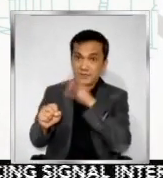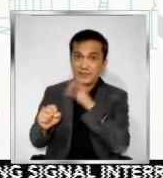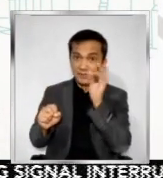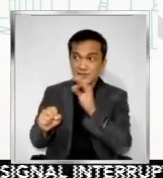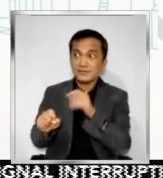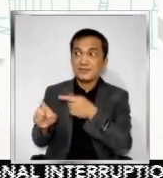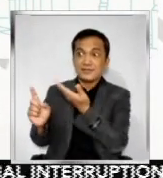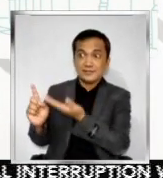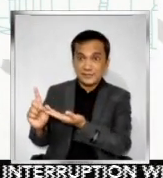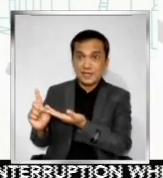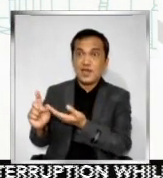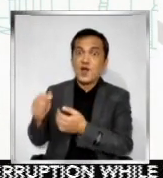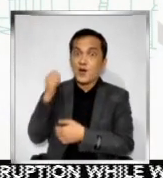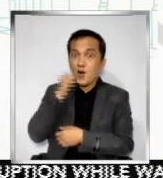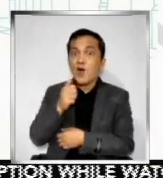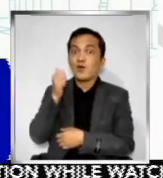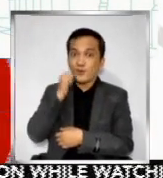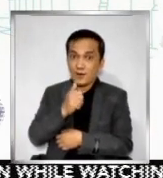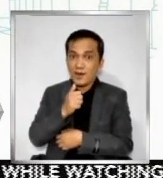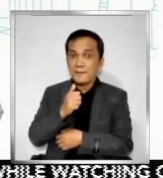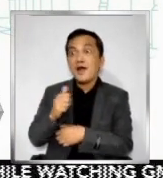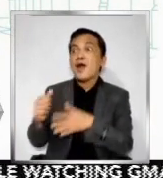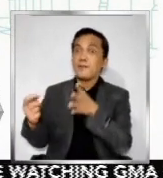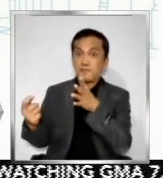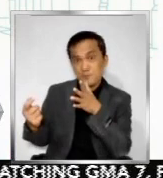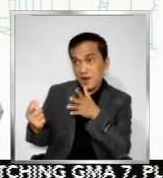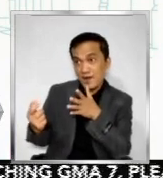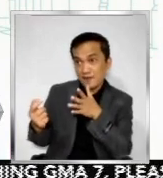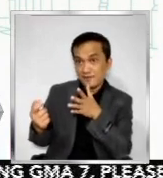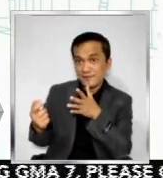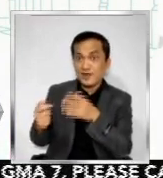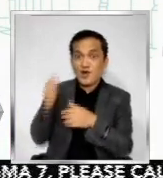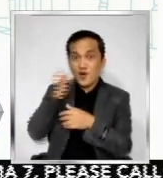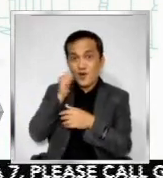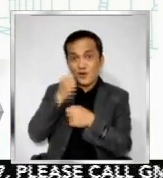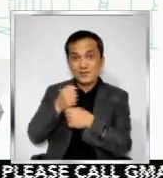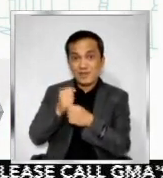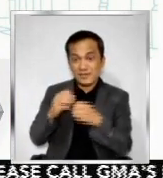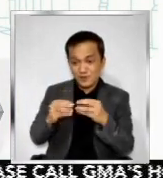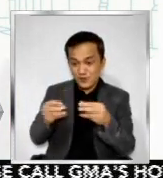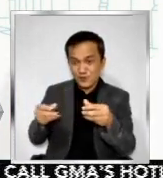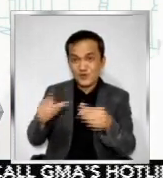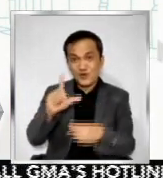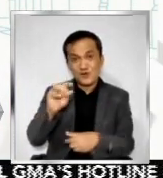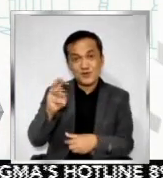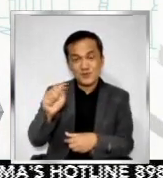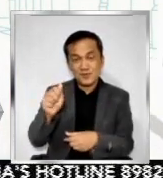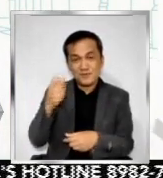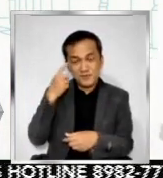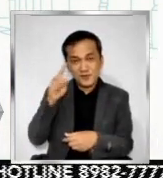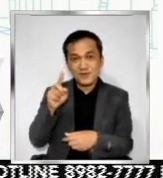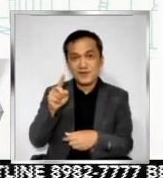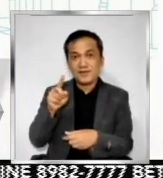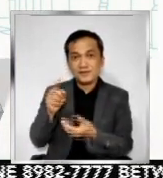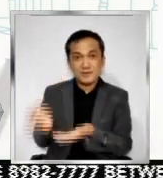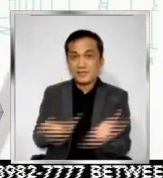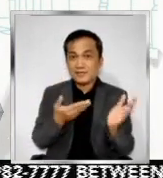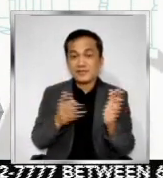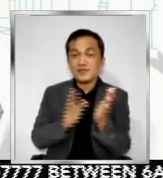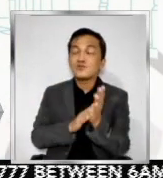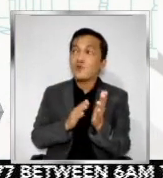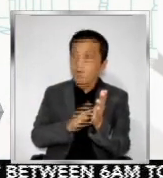always, her mom would always make lumpia for like just to take for to school, and so